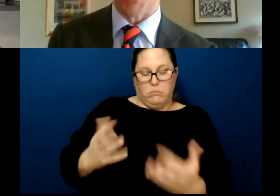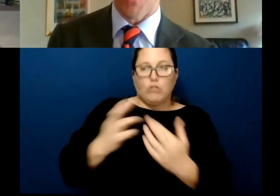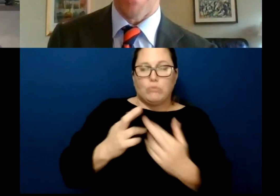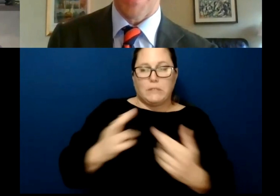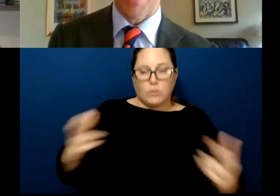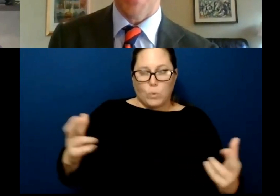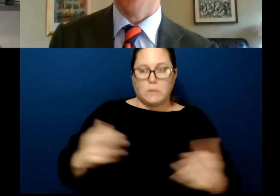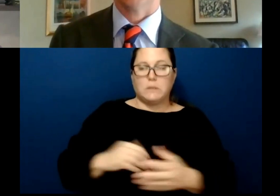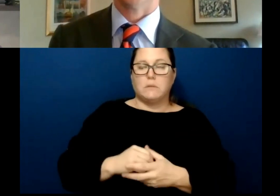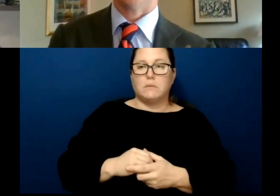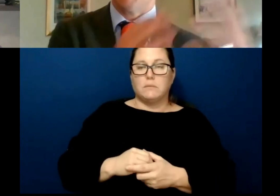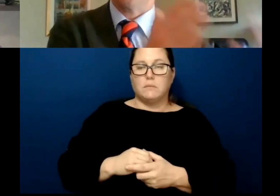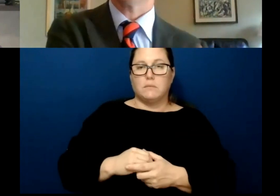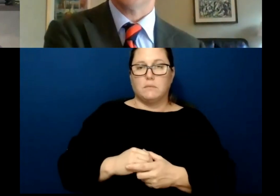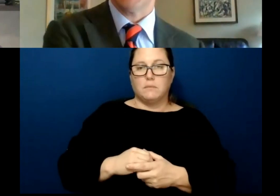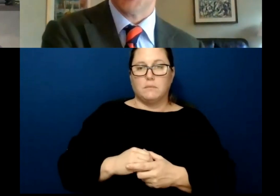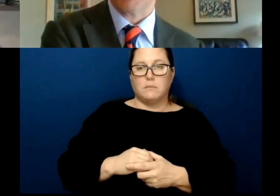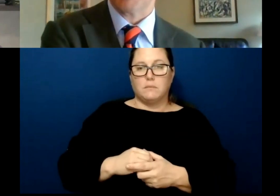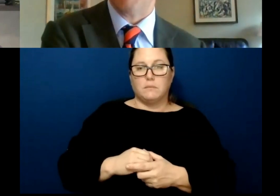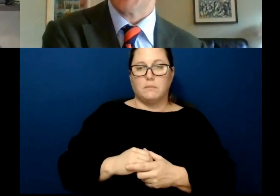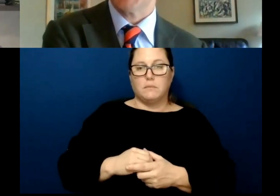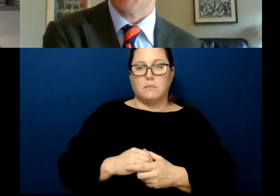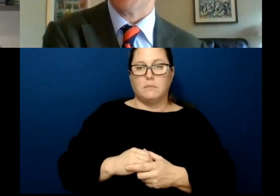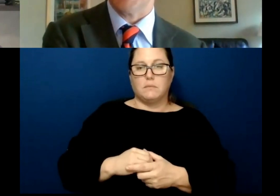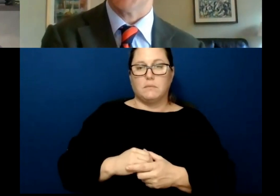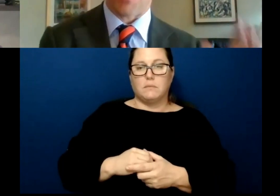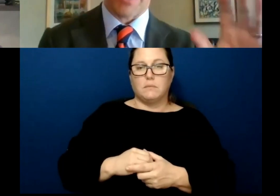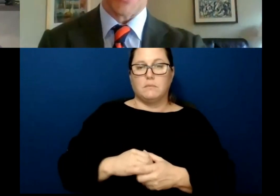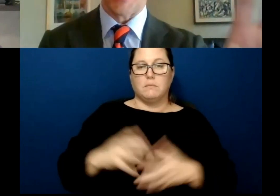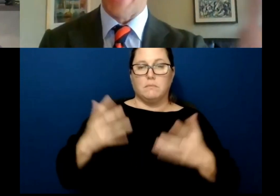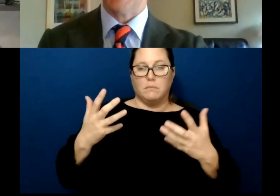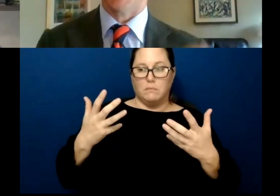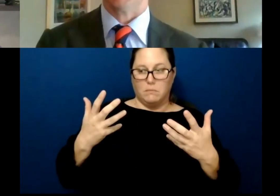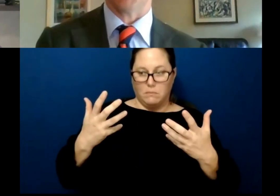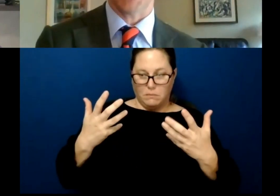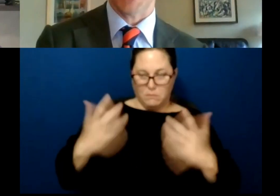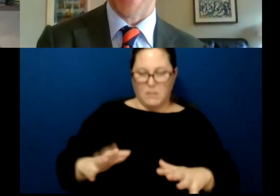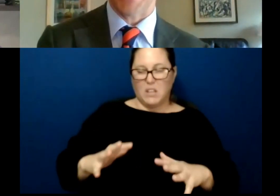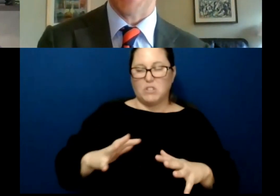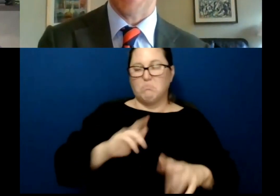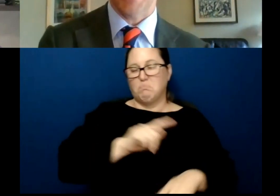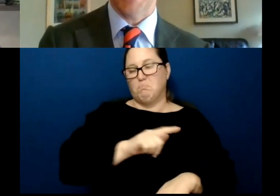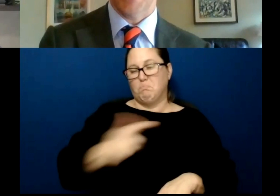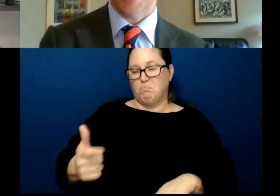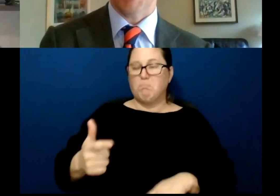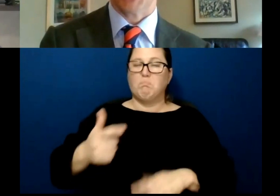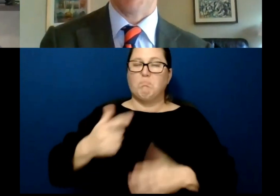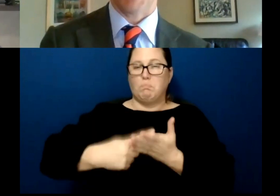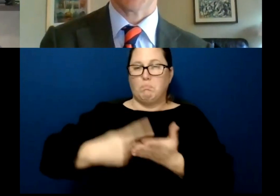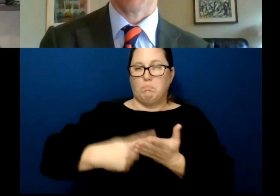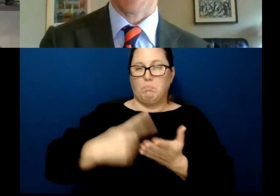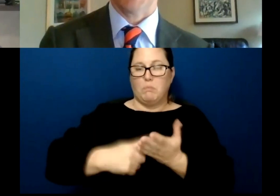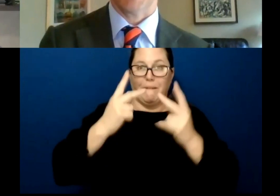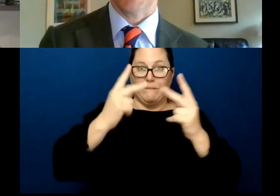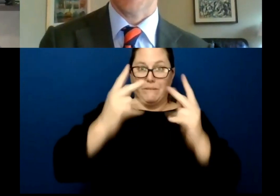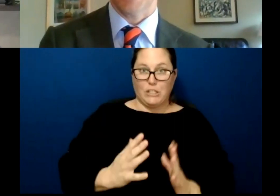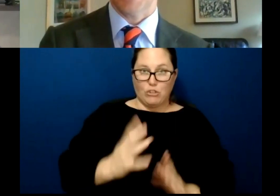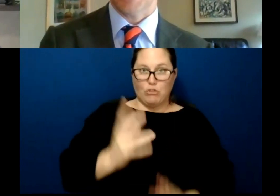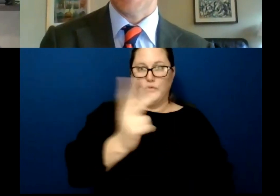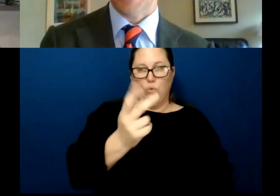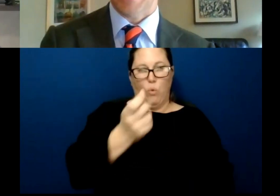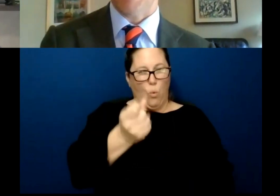for the classroom, okay? And then we will get into our conversation with our guests. So our guests, just hang tight for 1 second. I'm going to share my